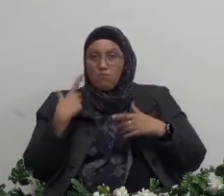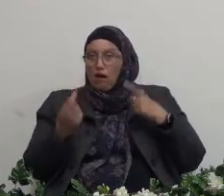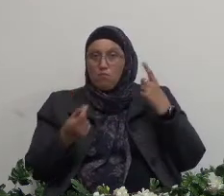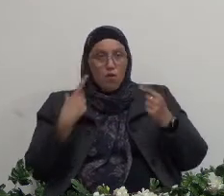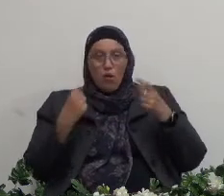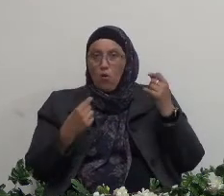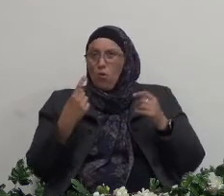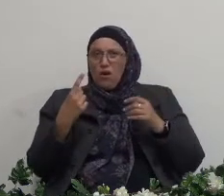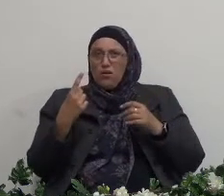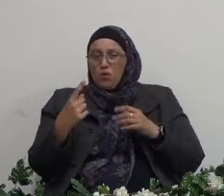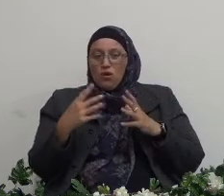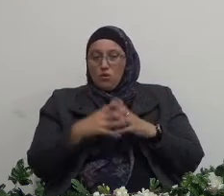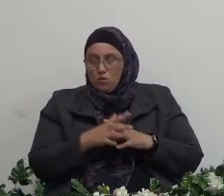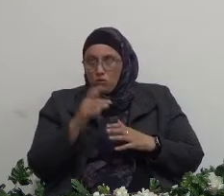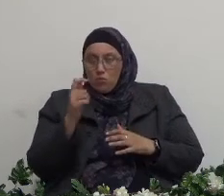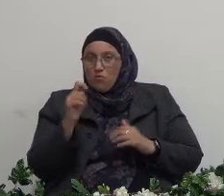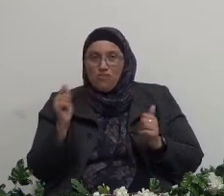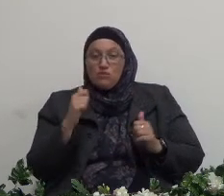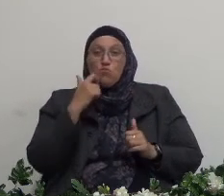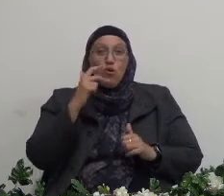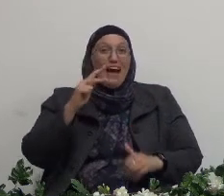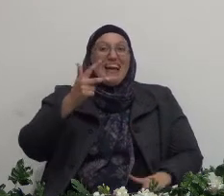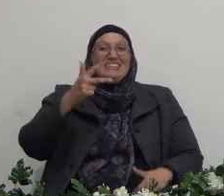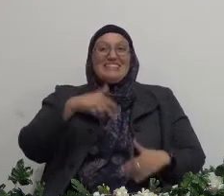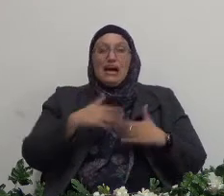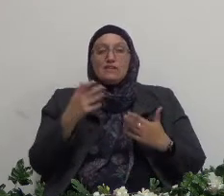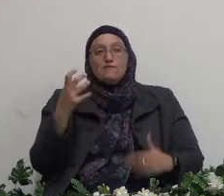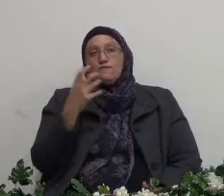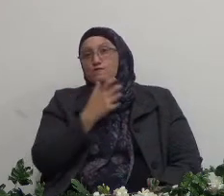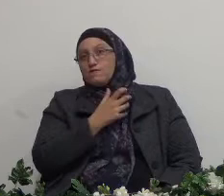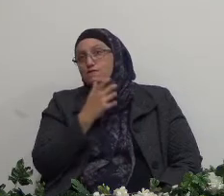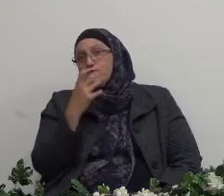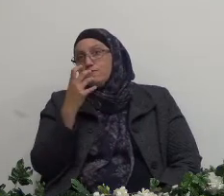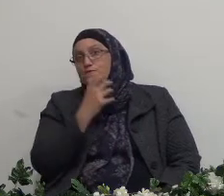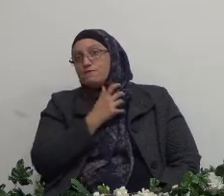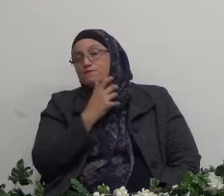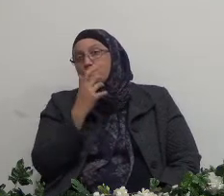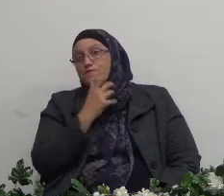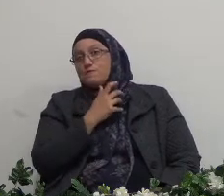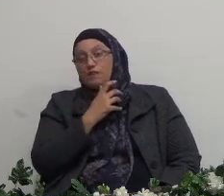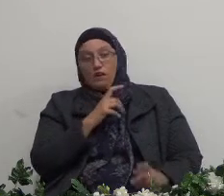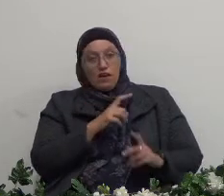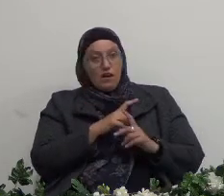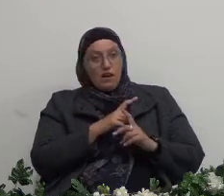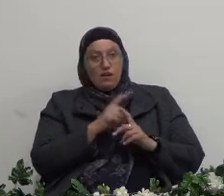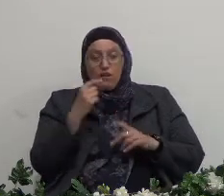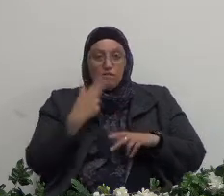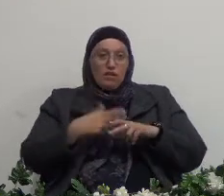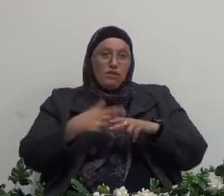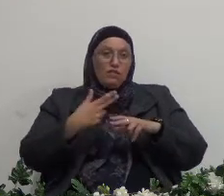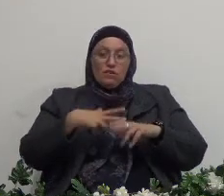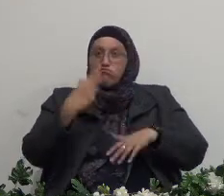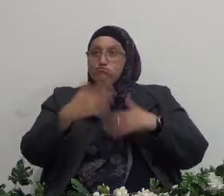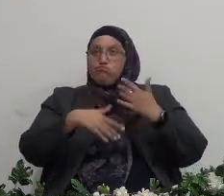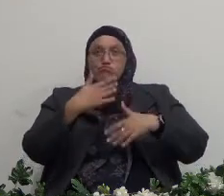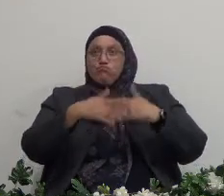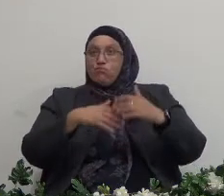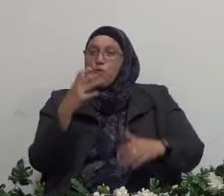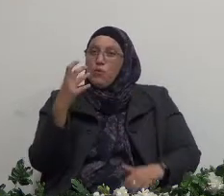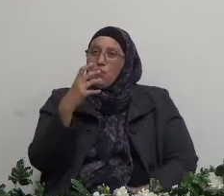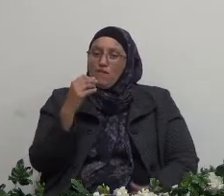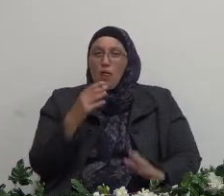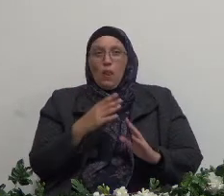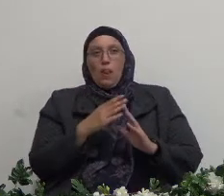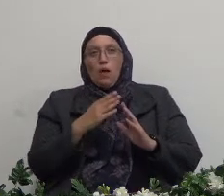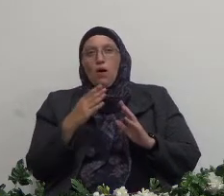into the 8th day tomorrow. And then after that, you've still got the long run where we reach Laylatul